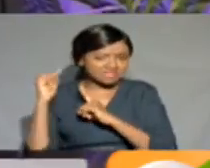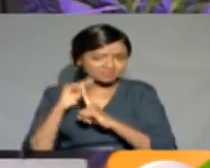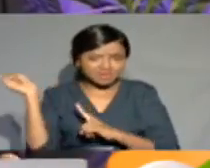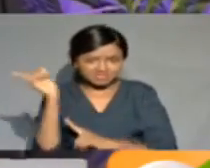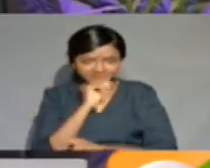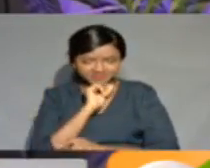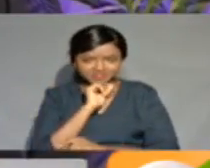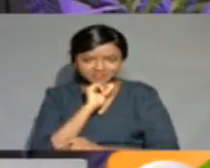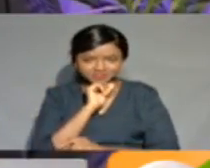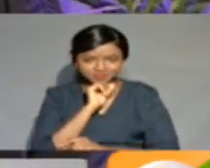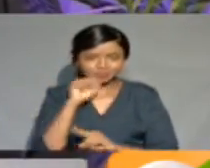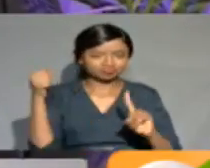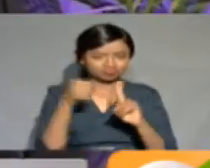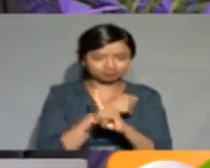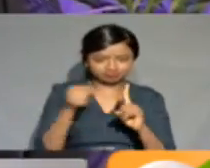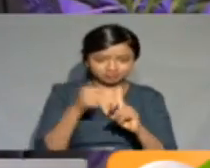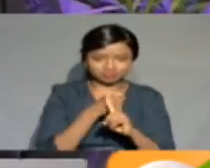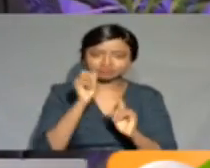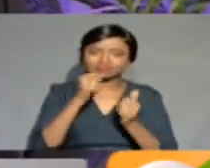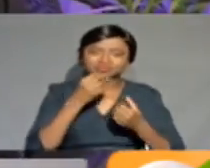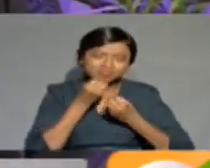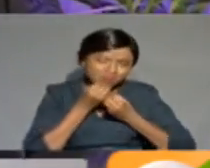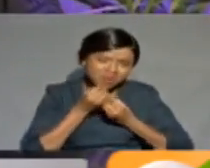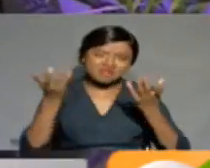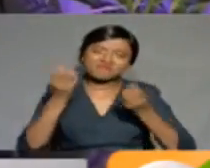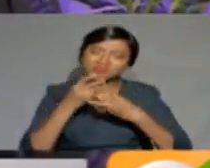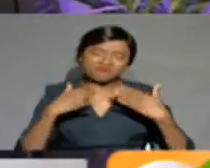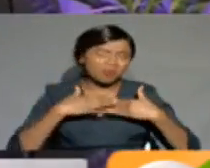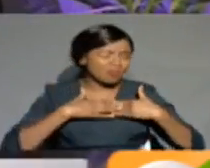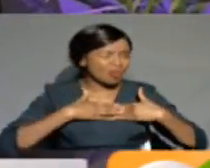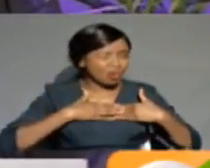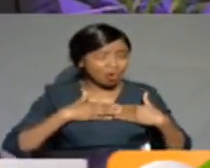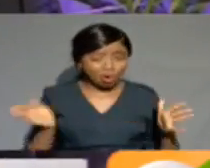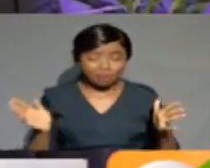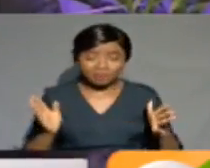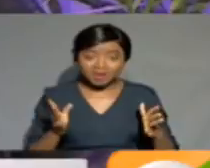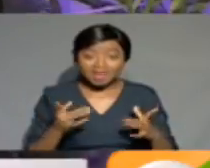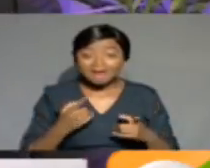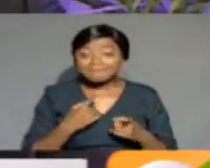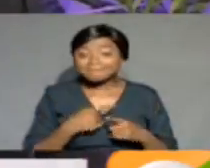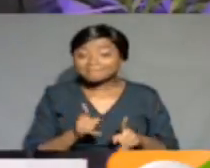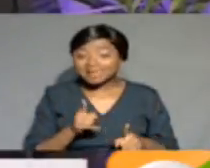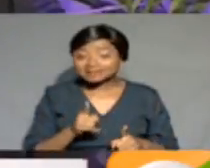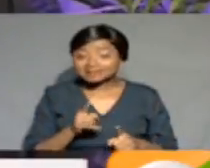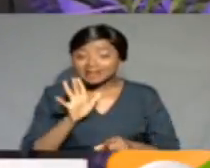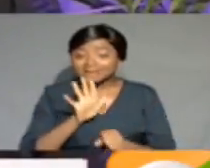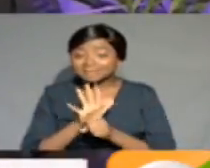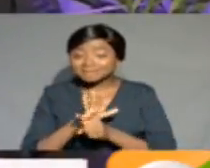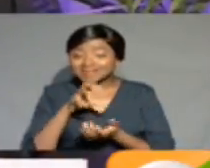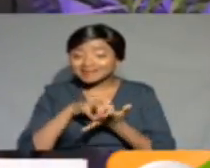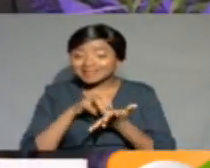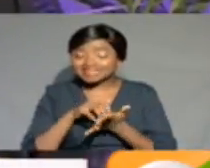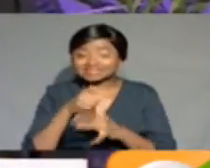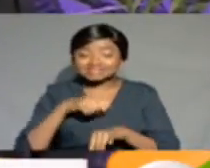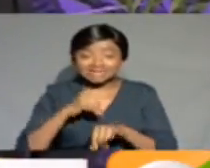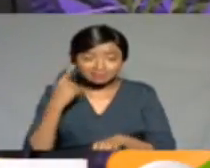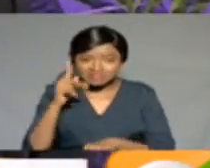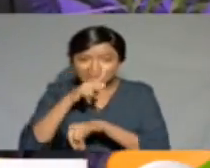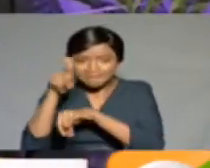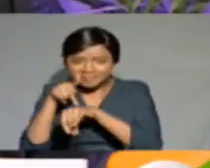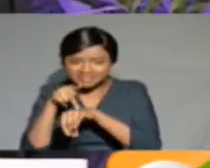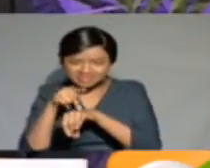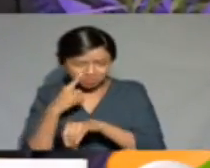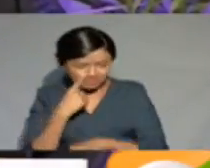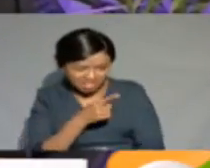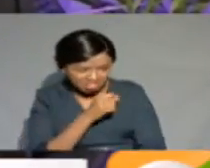to come up openly and report cases. Yeah. And in many cases where principals have found reason